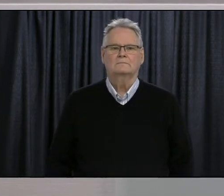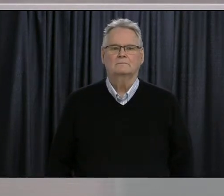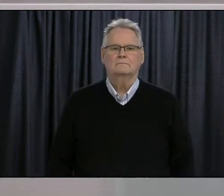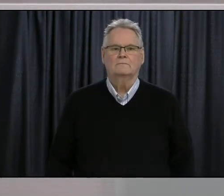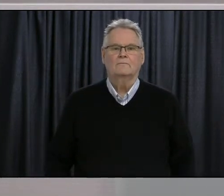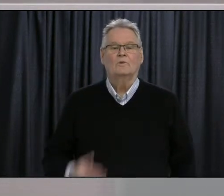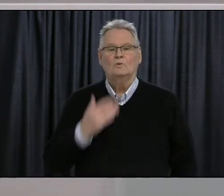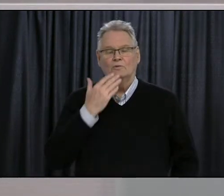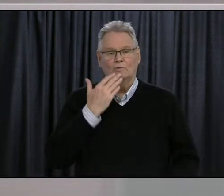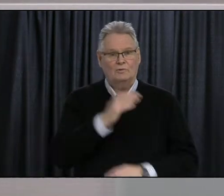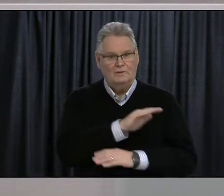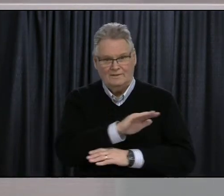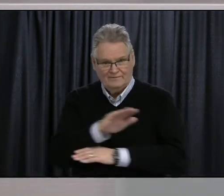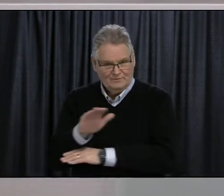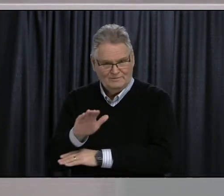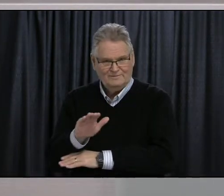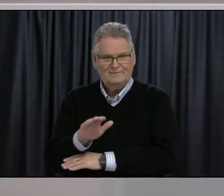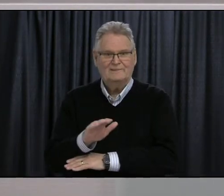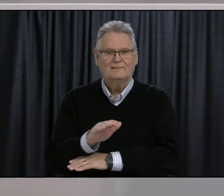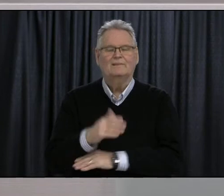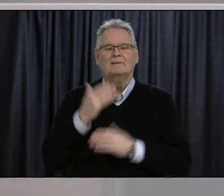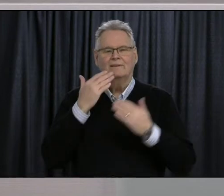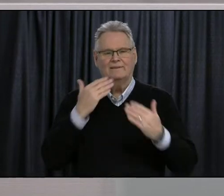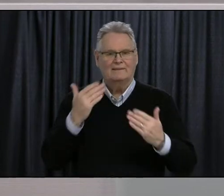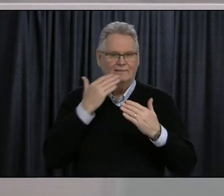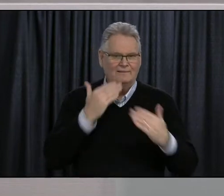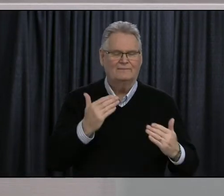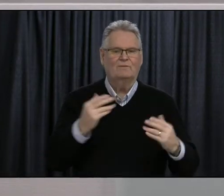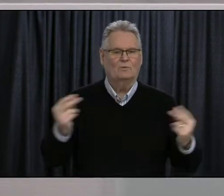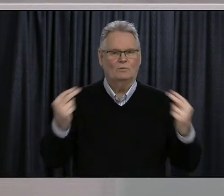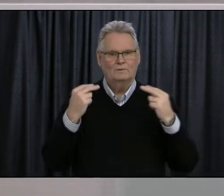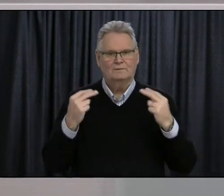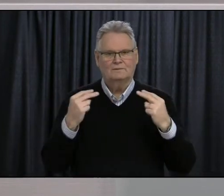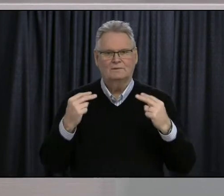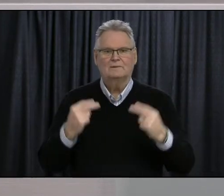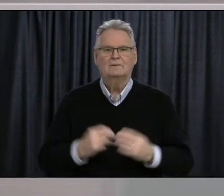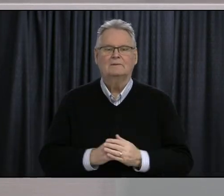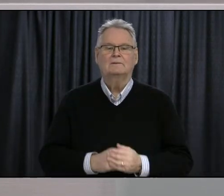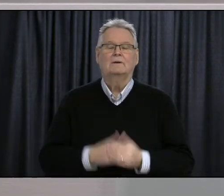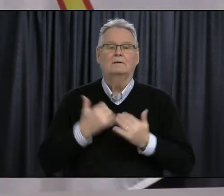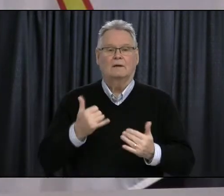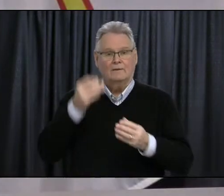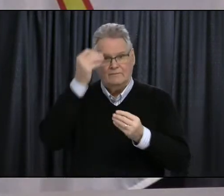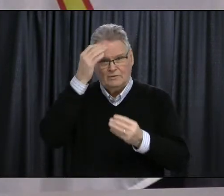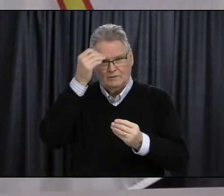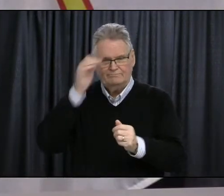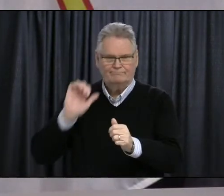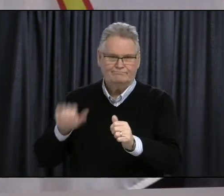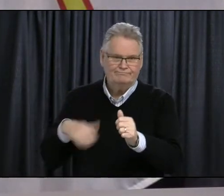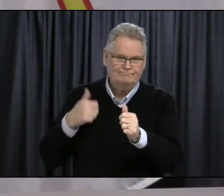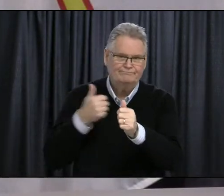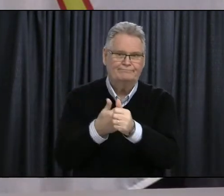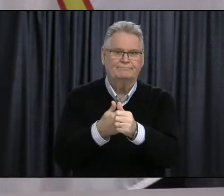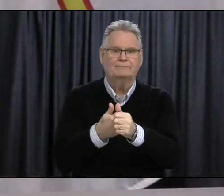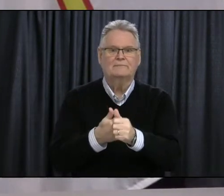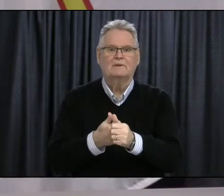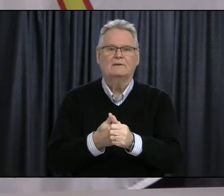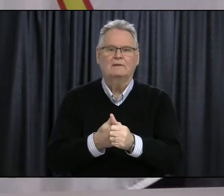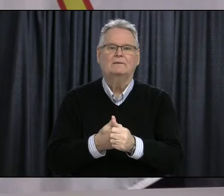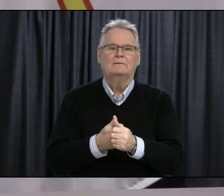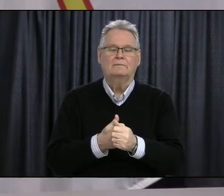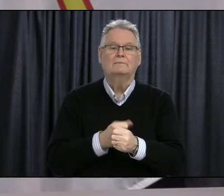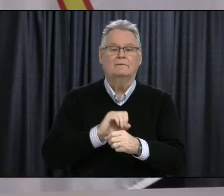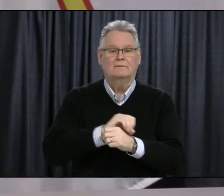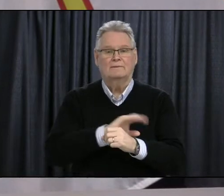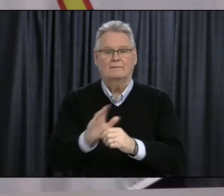Good afternoon, everyone. Thanks for joining me today. We'll start with an update. We have 4 new cases of